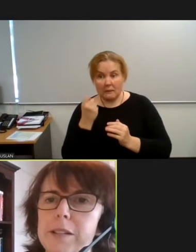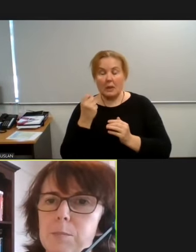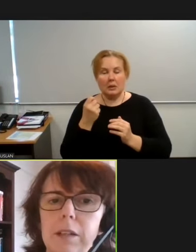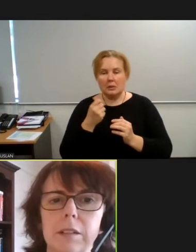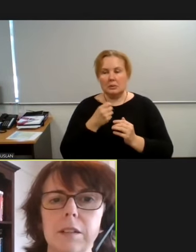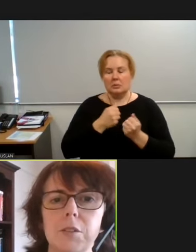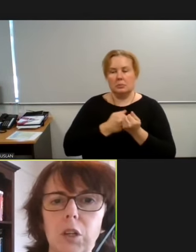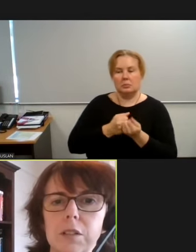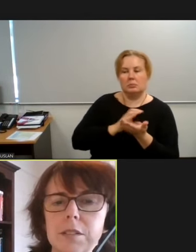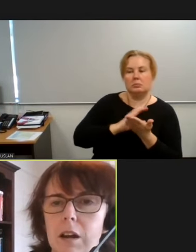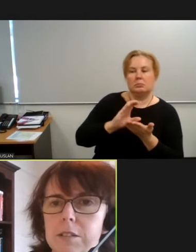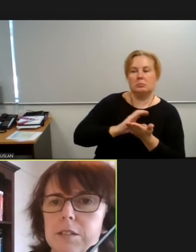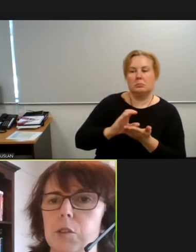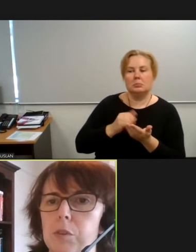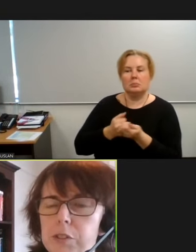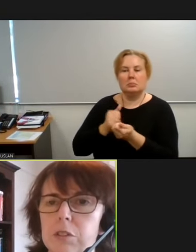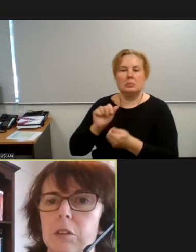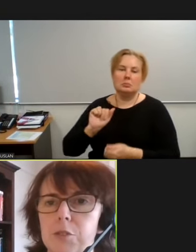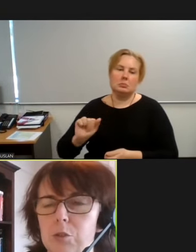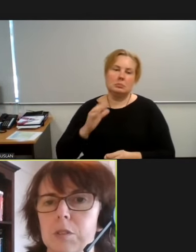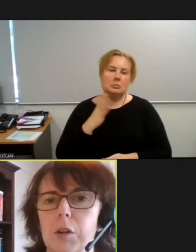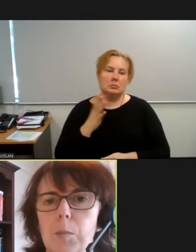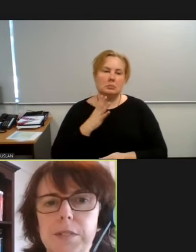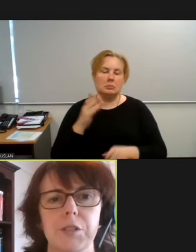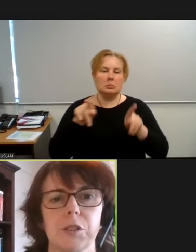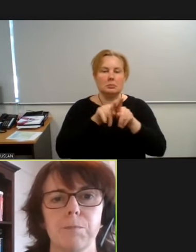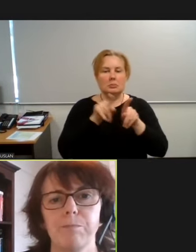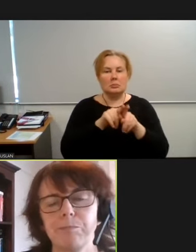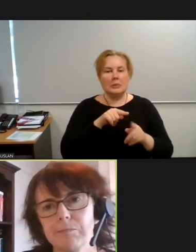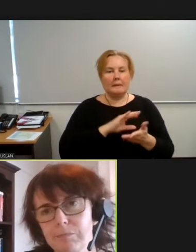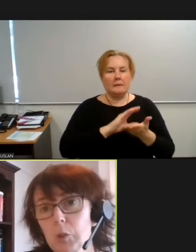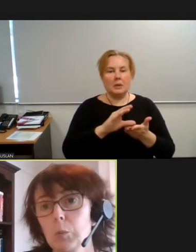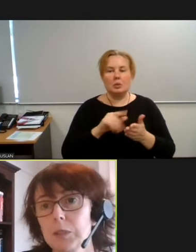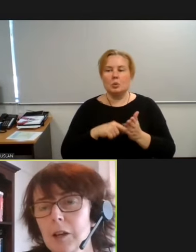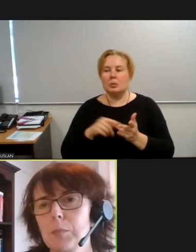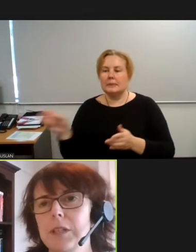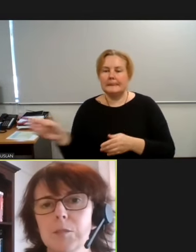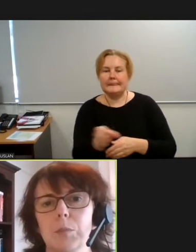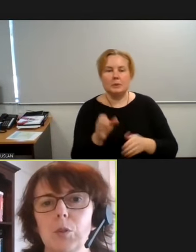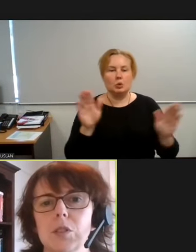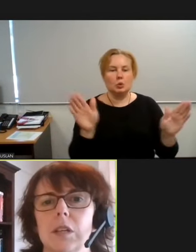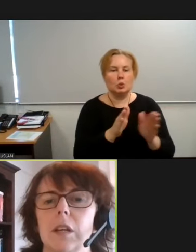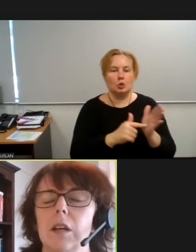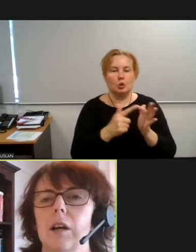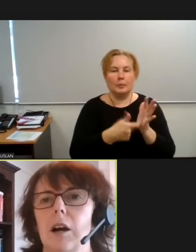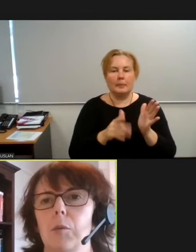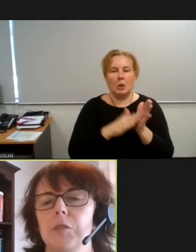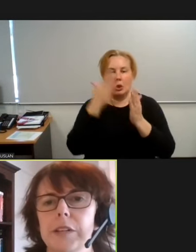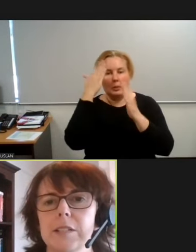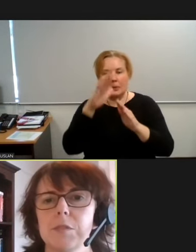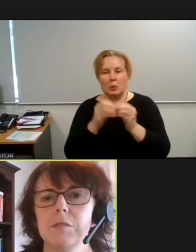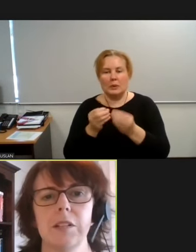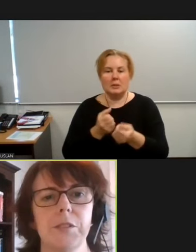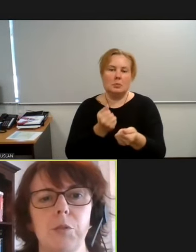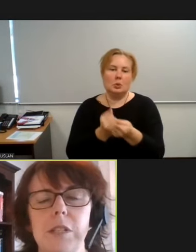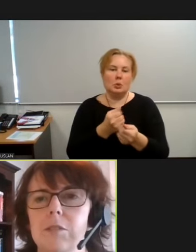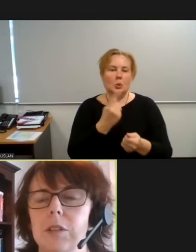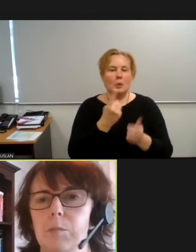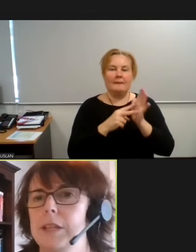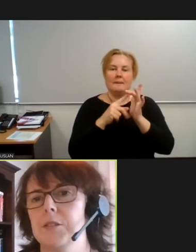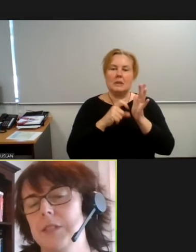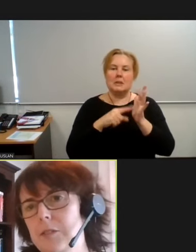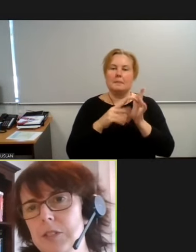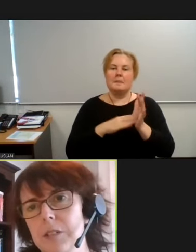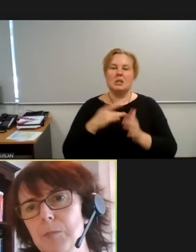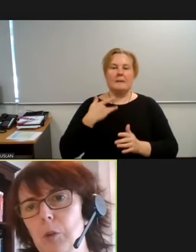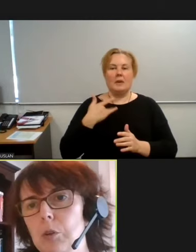includes $20 million targeted at the provision of short-term accommodation with accompanying support for victim survivors who need a